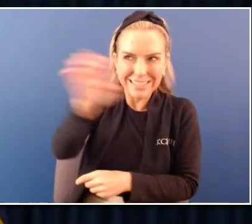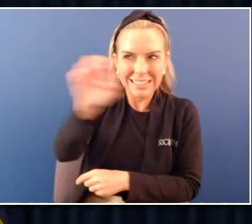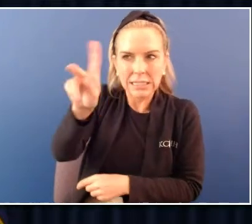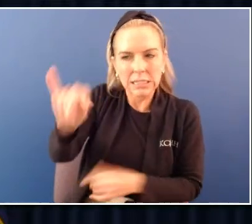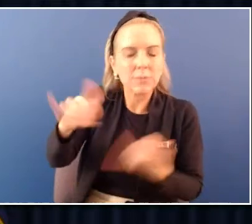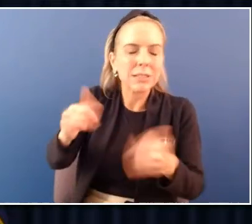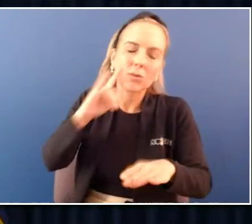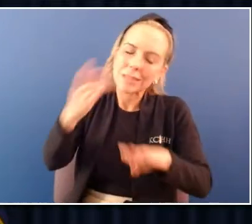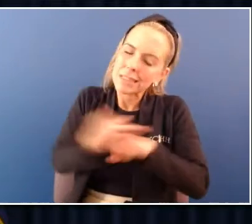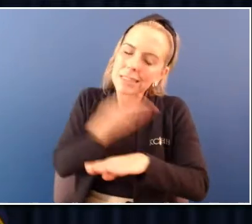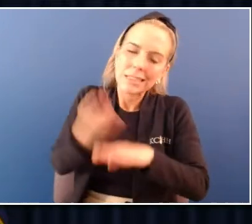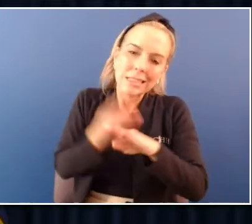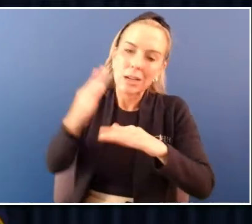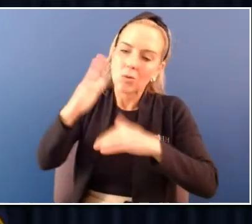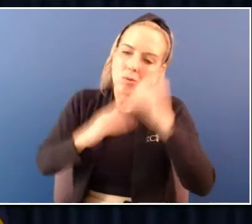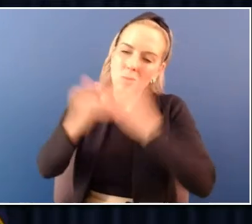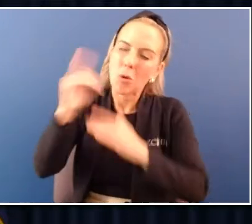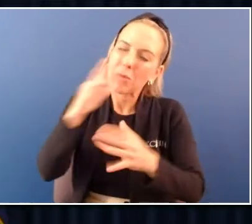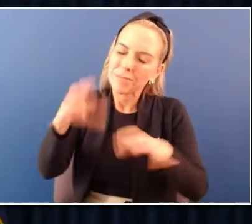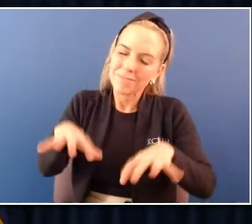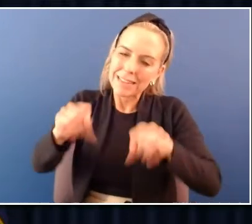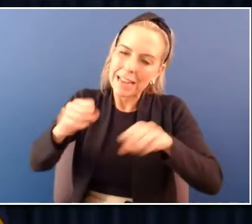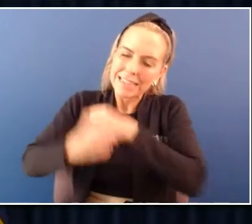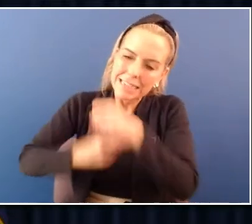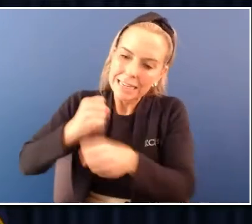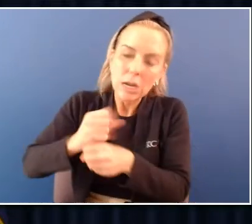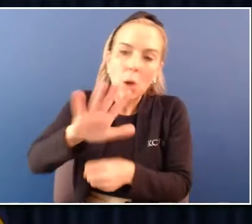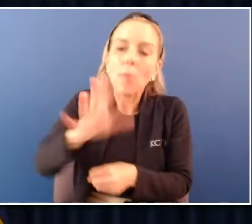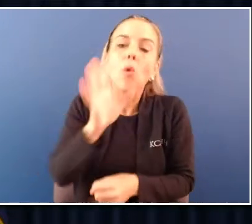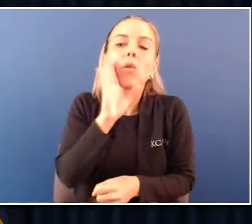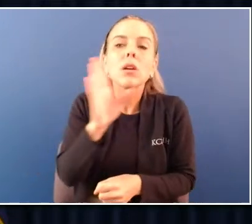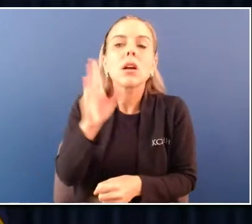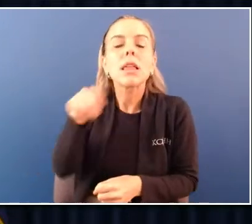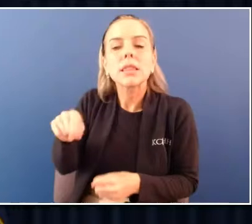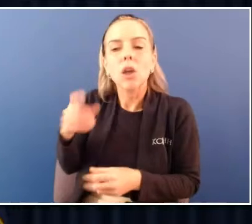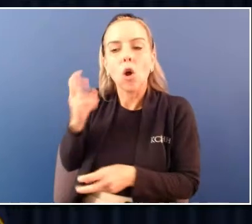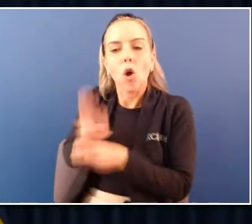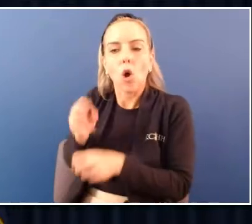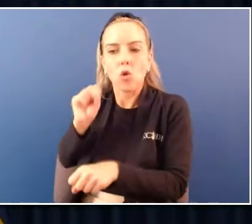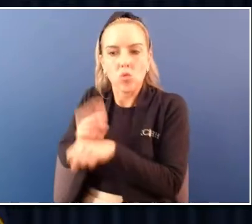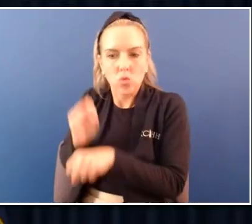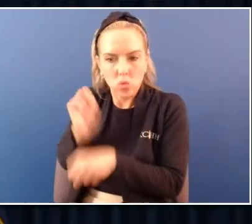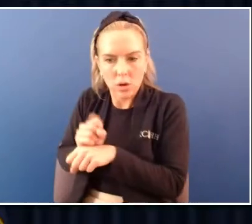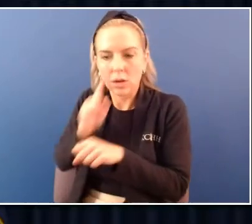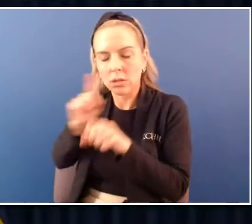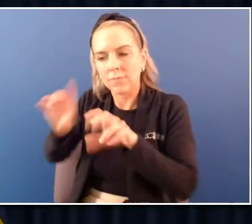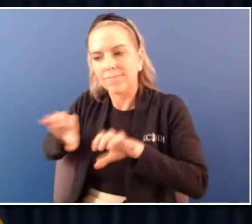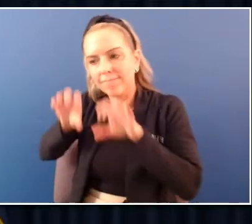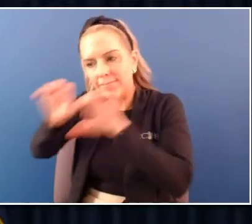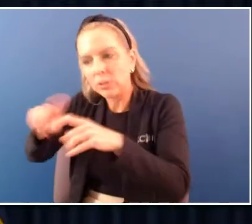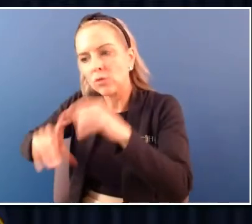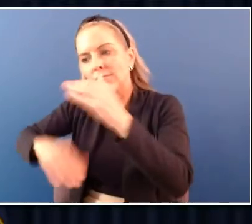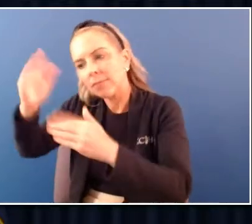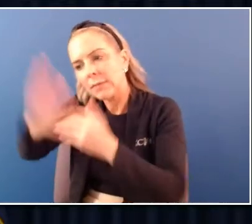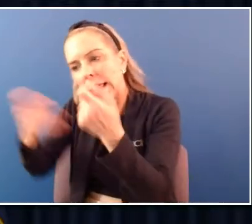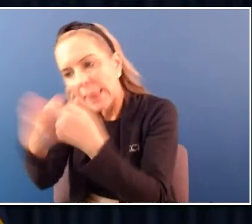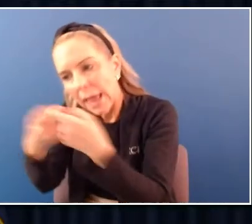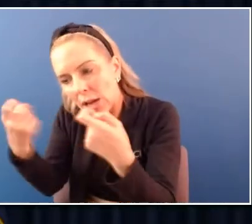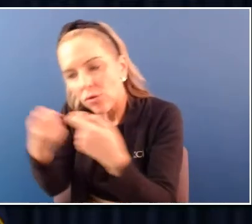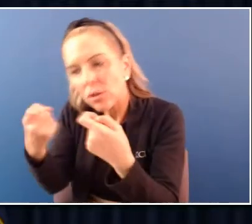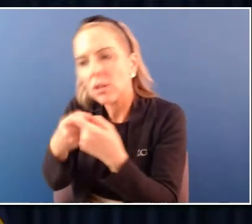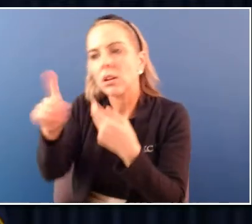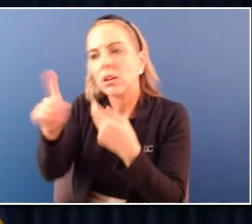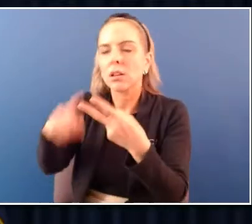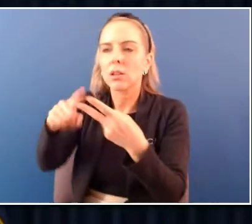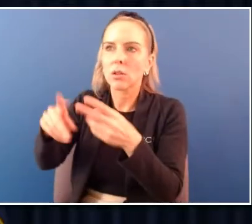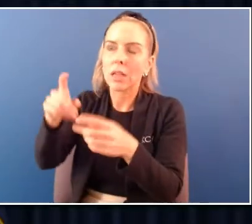years, but we're going to see the hard work of acquiring these properties, of putting in the utilities, and the utilities are probably the hardest and most